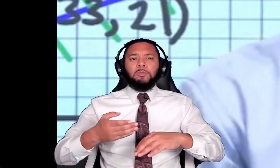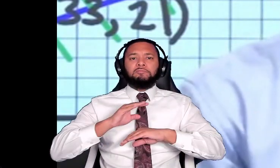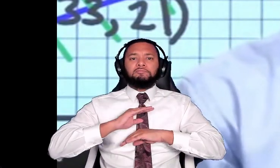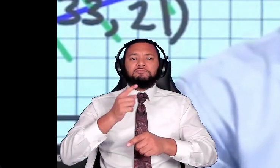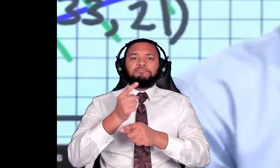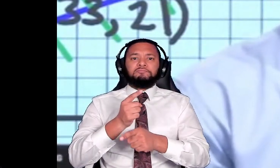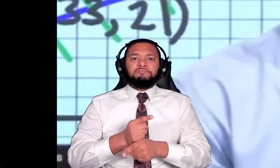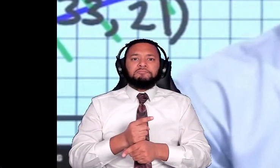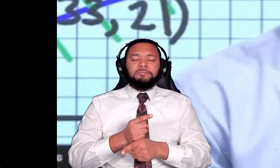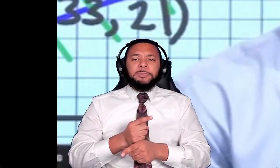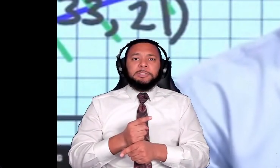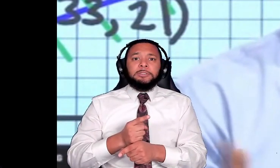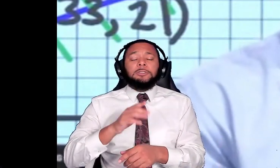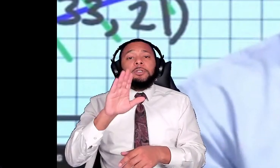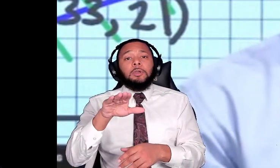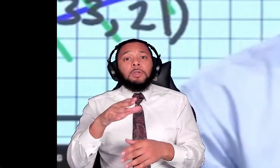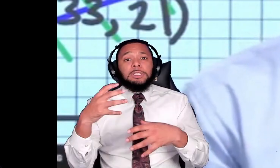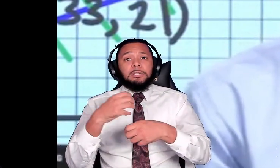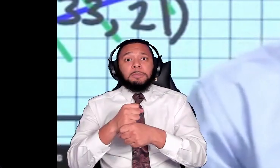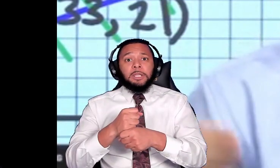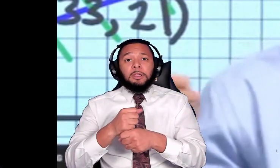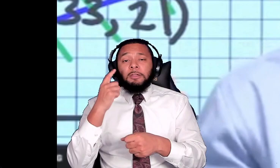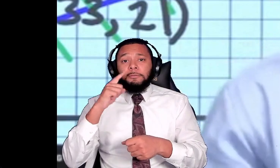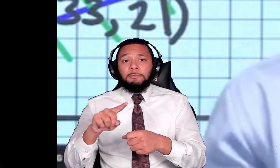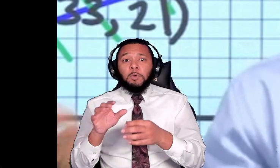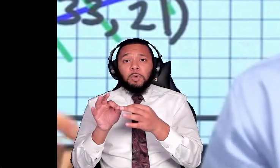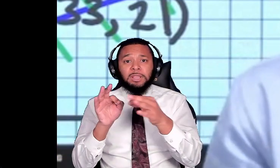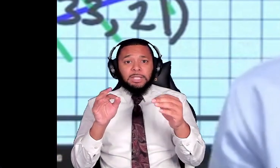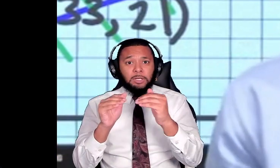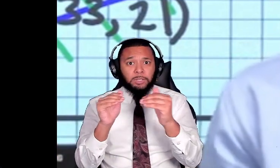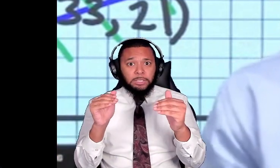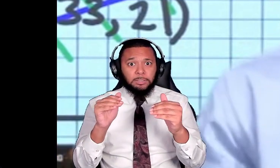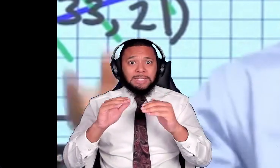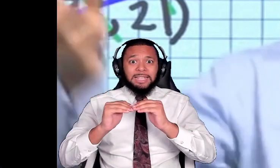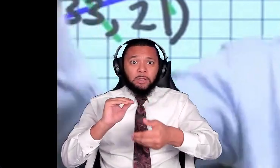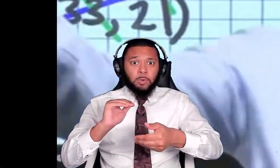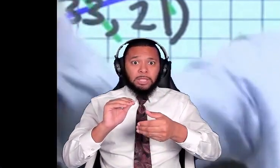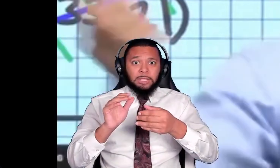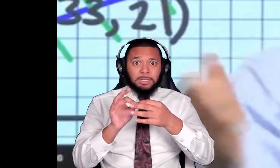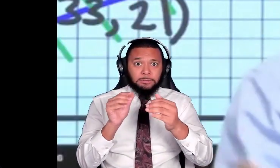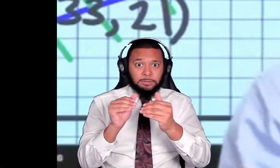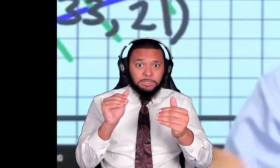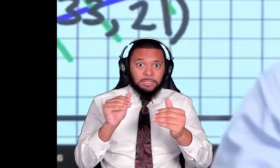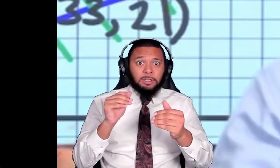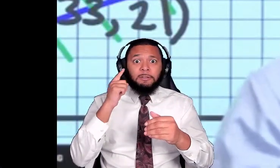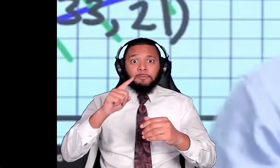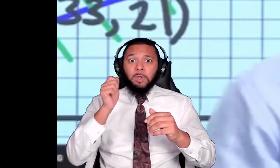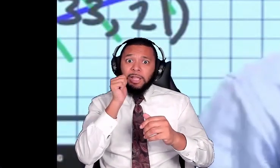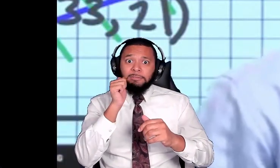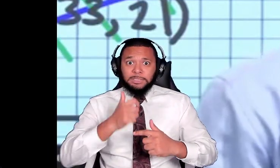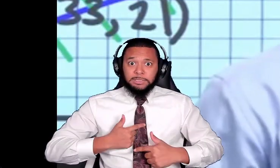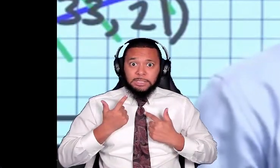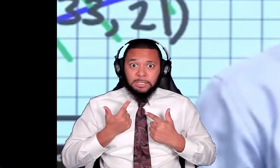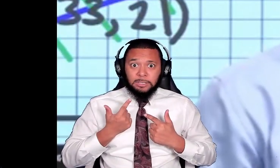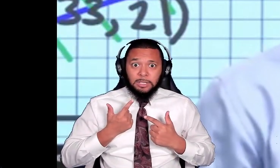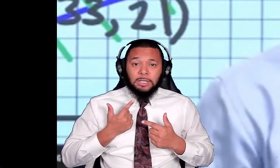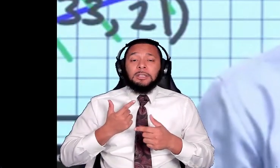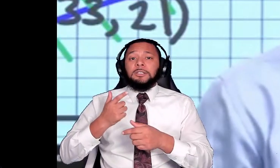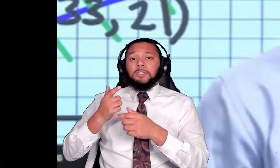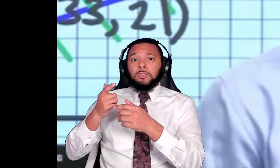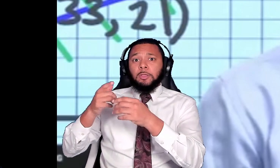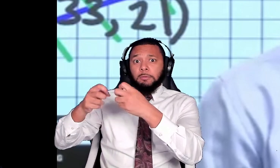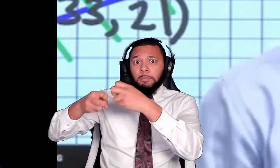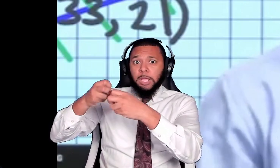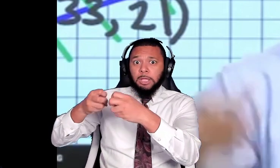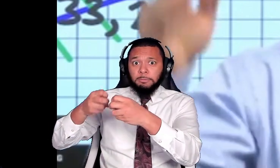order to solve problems with linear inequalities in your life, simply pick out the puzzle pieces as you did before,